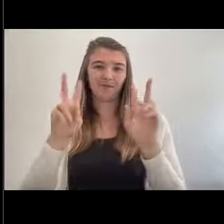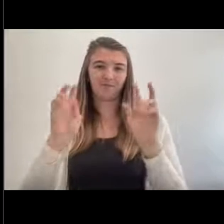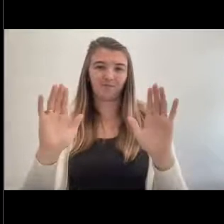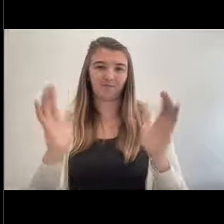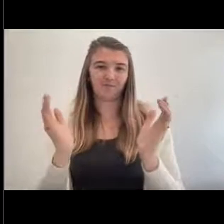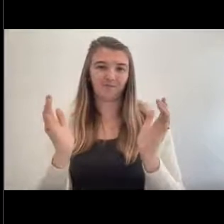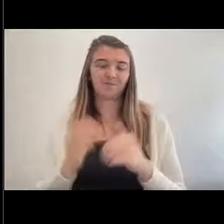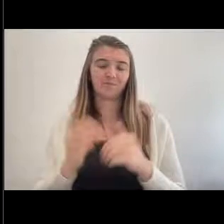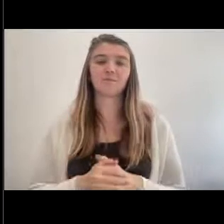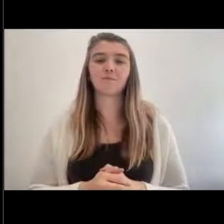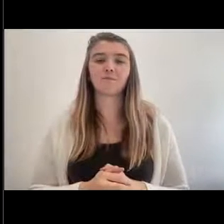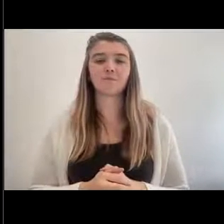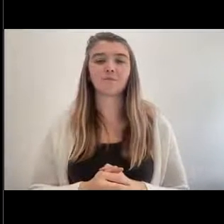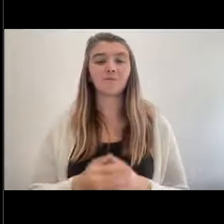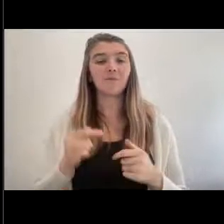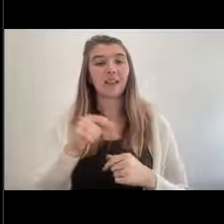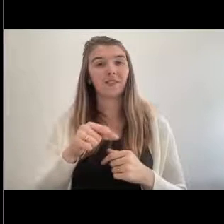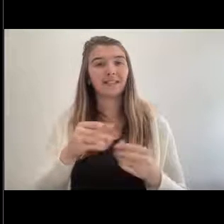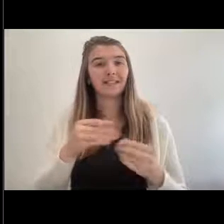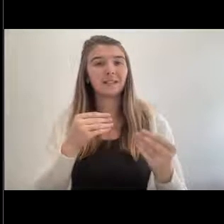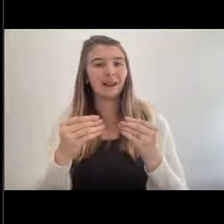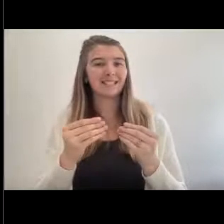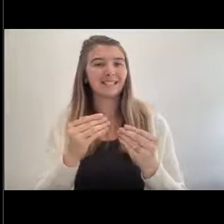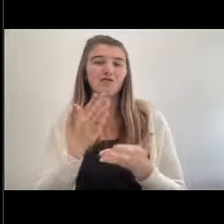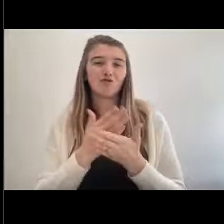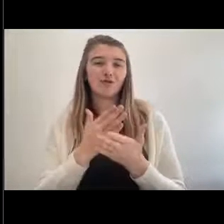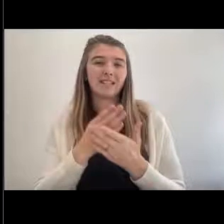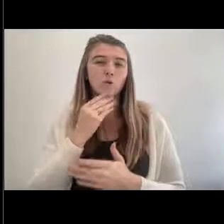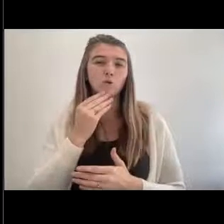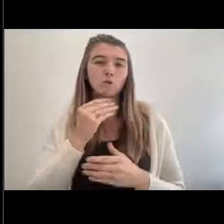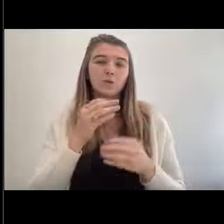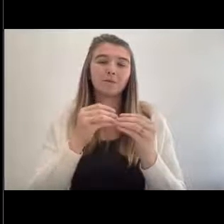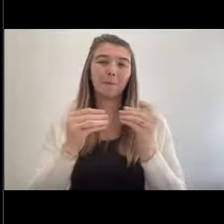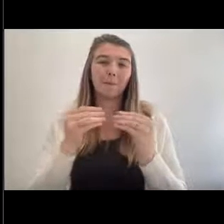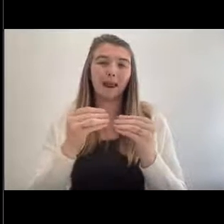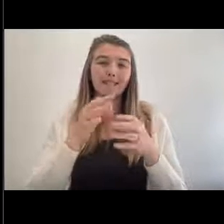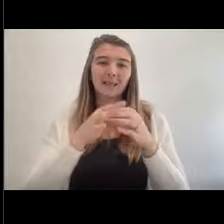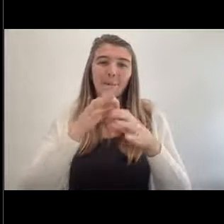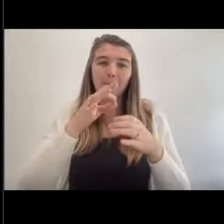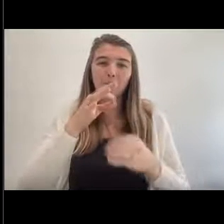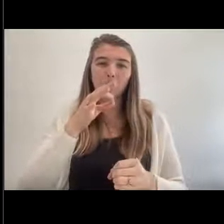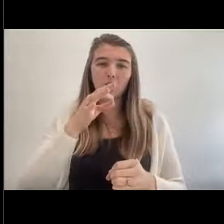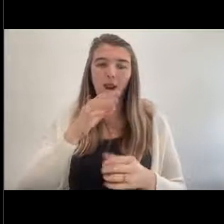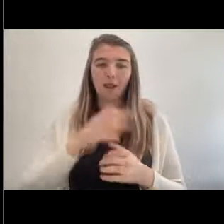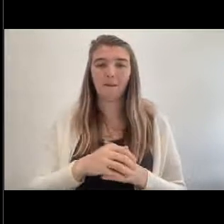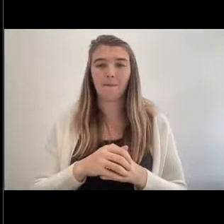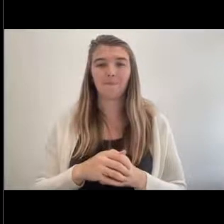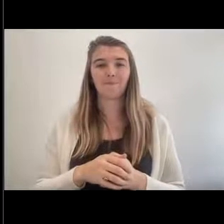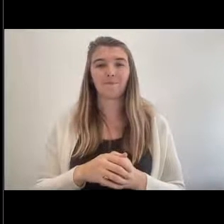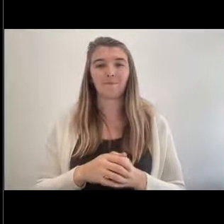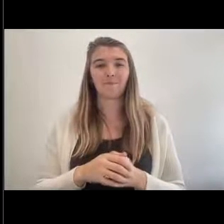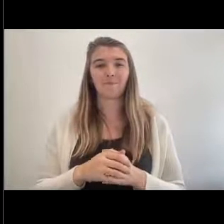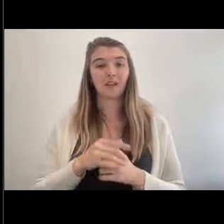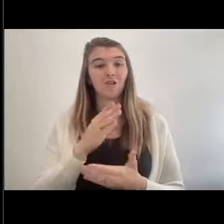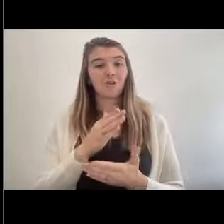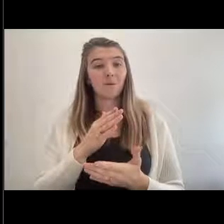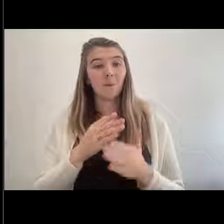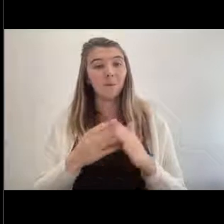for producing things like this plastic bottle. And as you've just been hearing a little bit about, that's mainly because in the case of